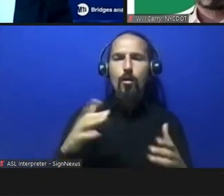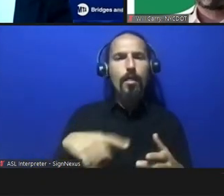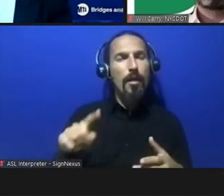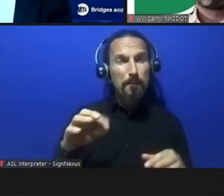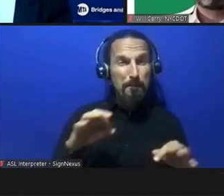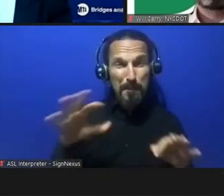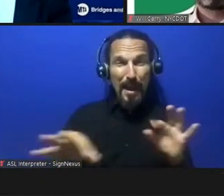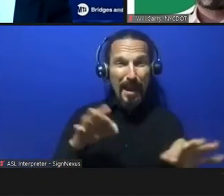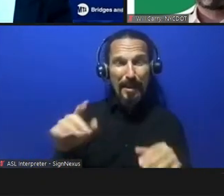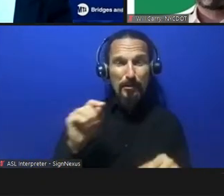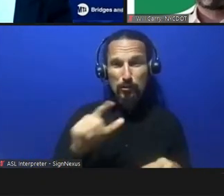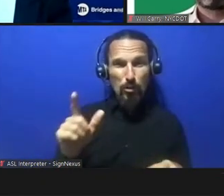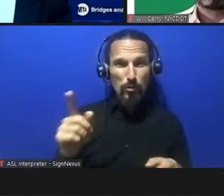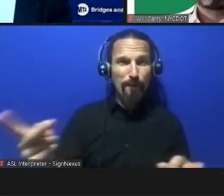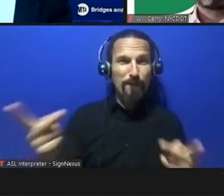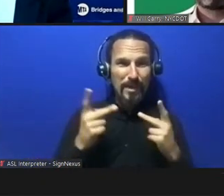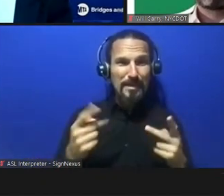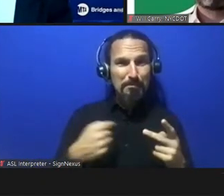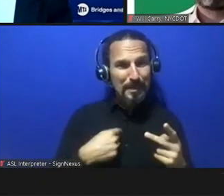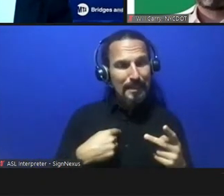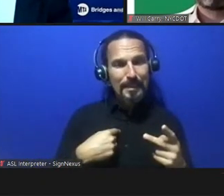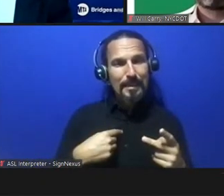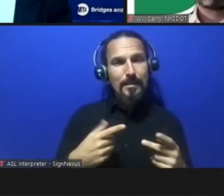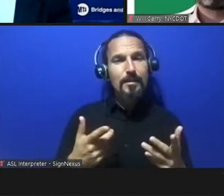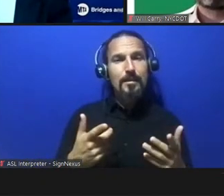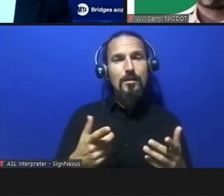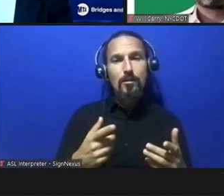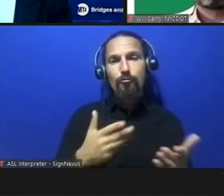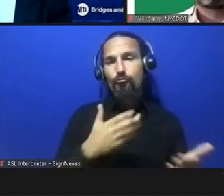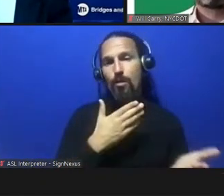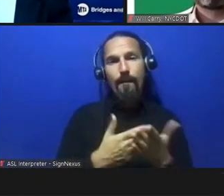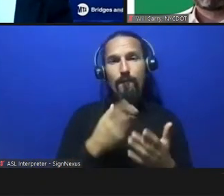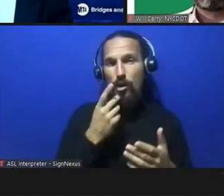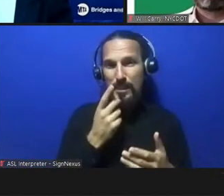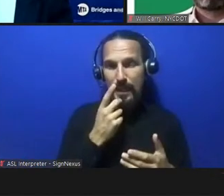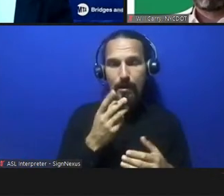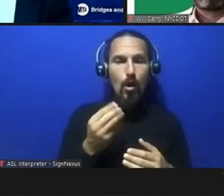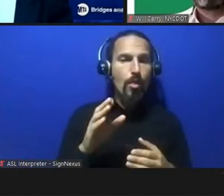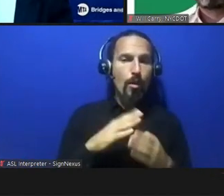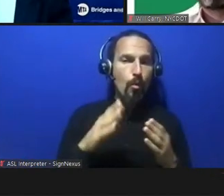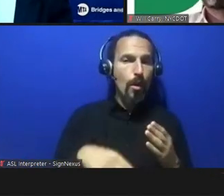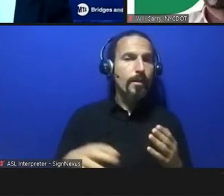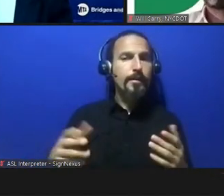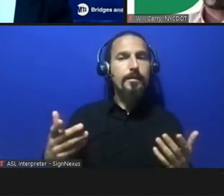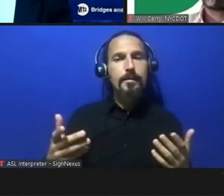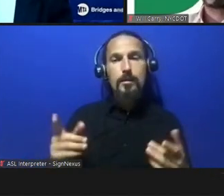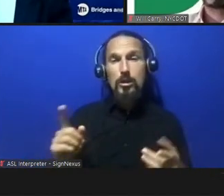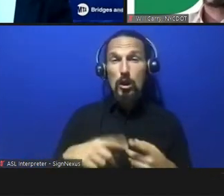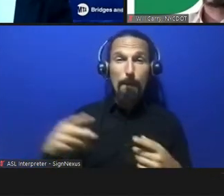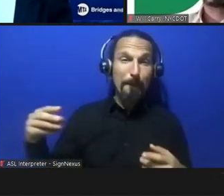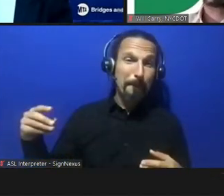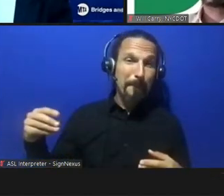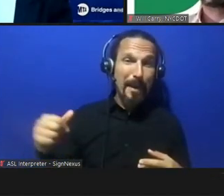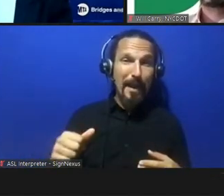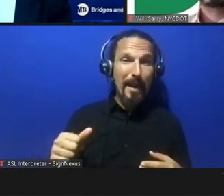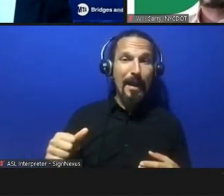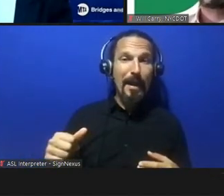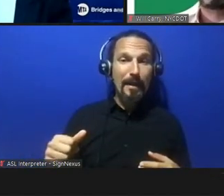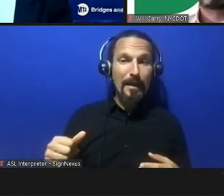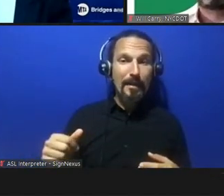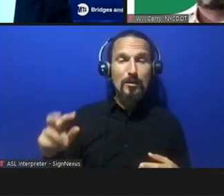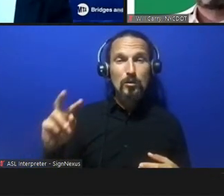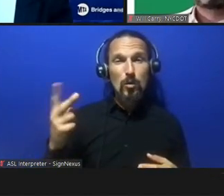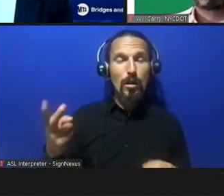toll to visit me you know to come in for dinner or on the weekend uh to pay uh you know a two dollar